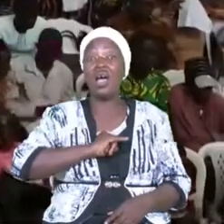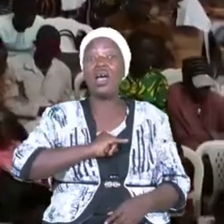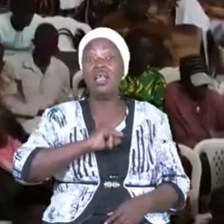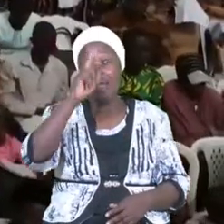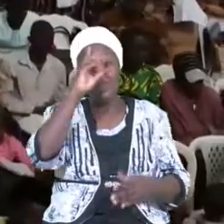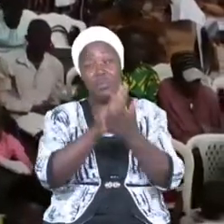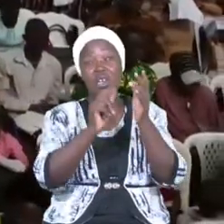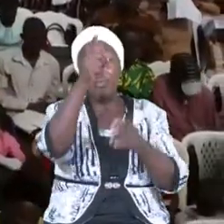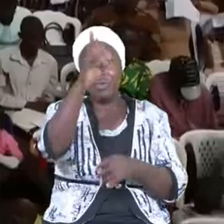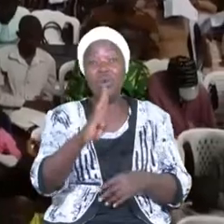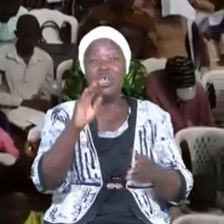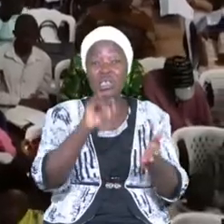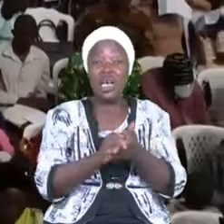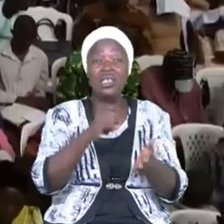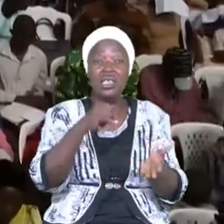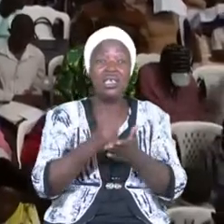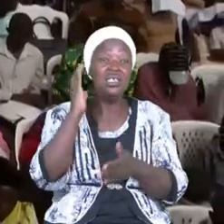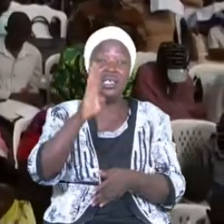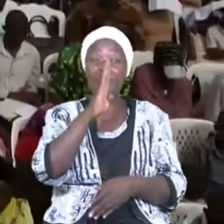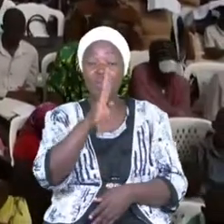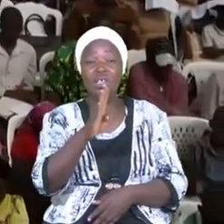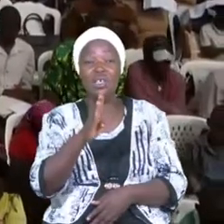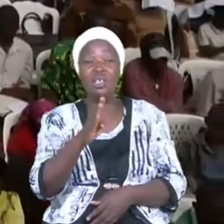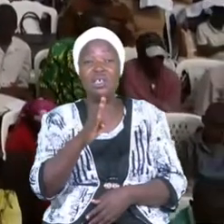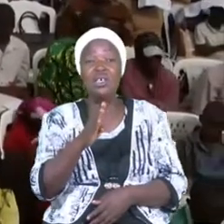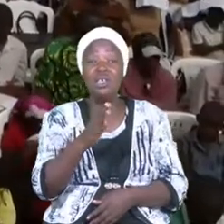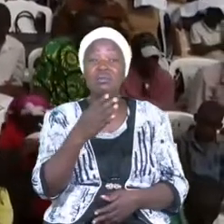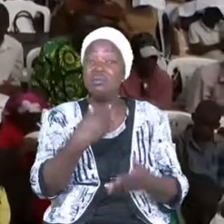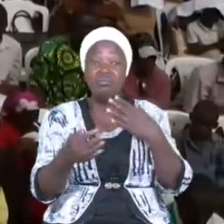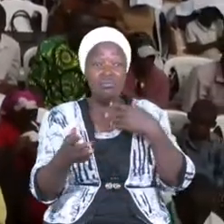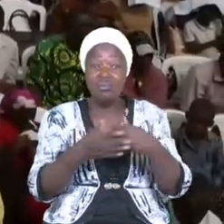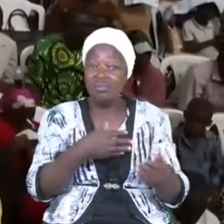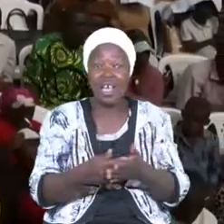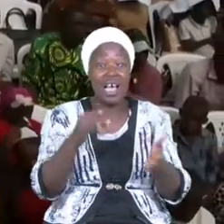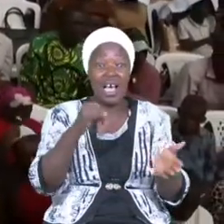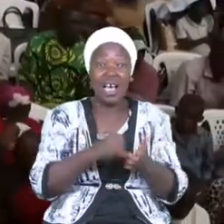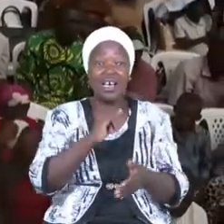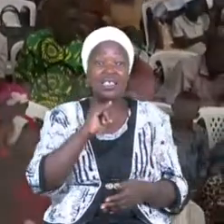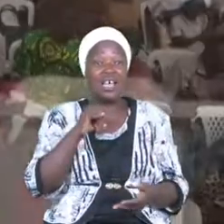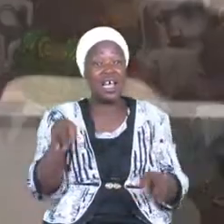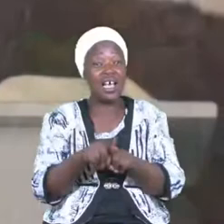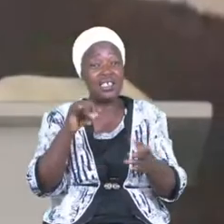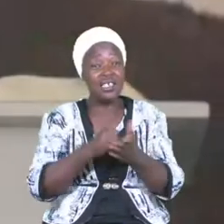that it shall be even as it was told me.